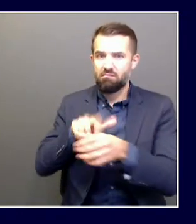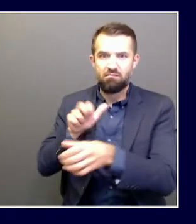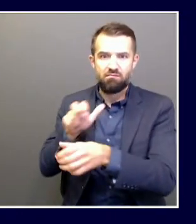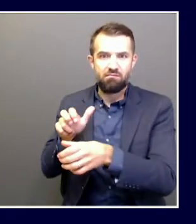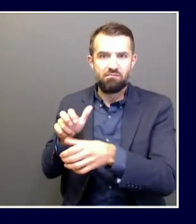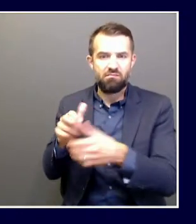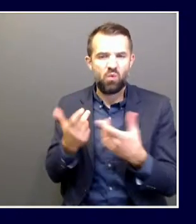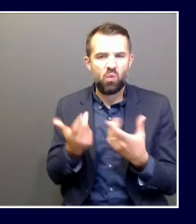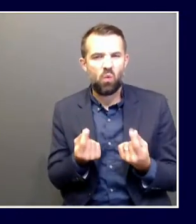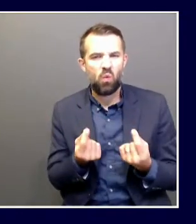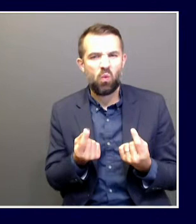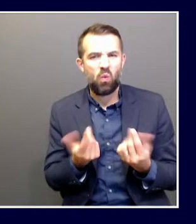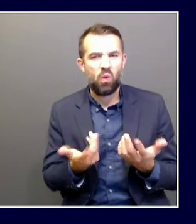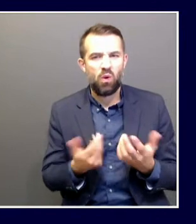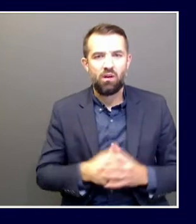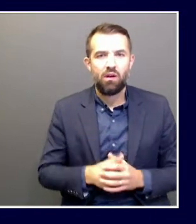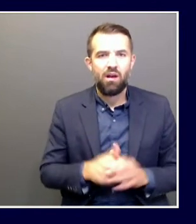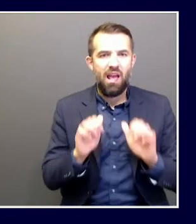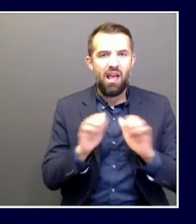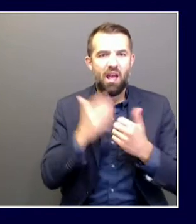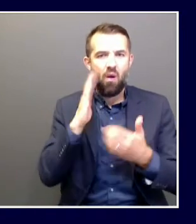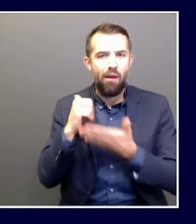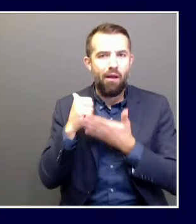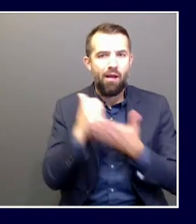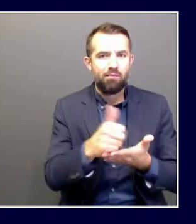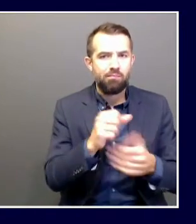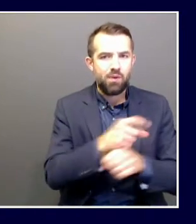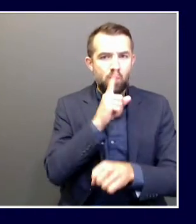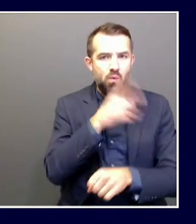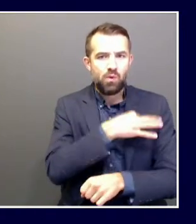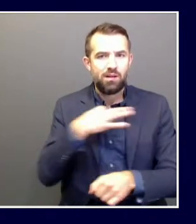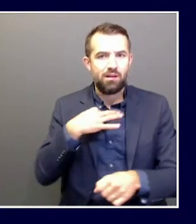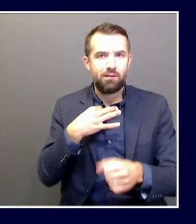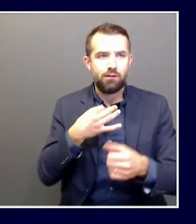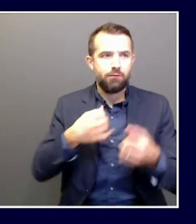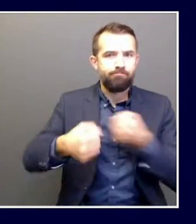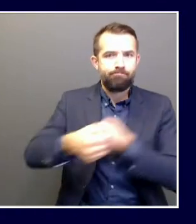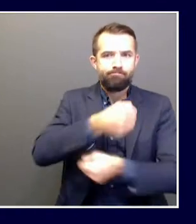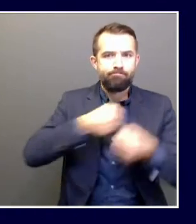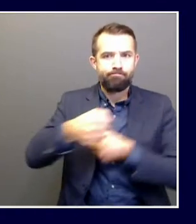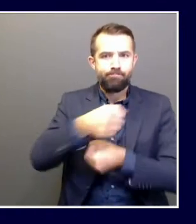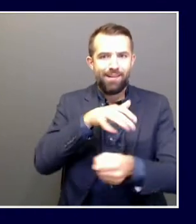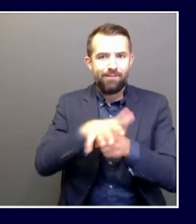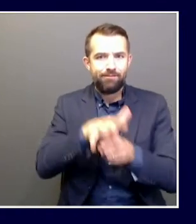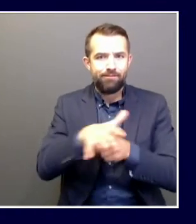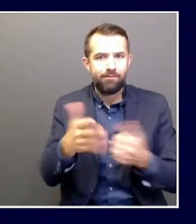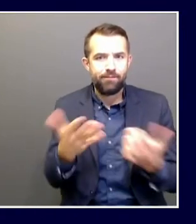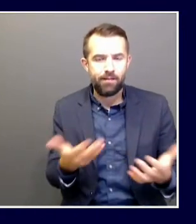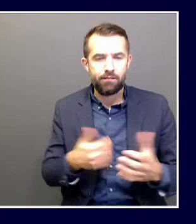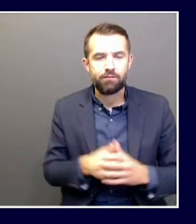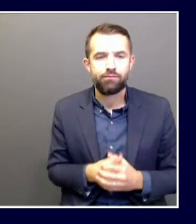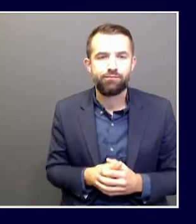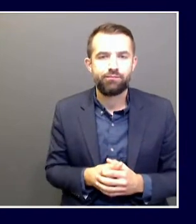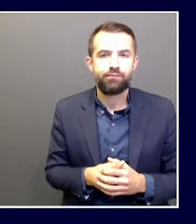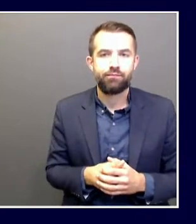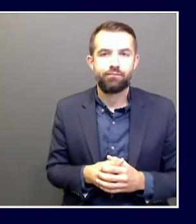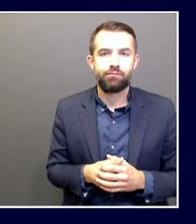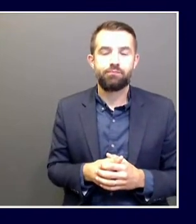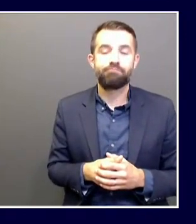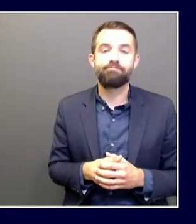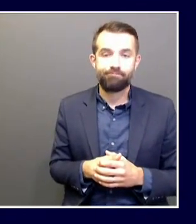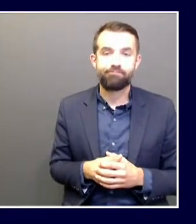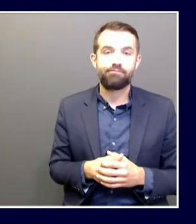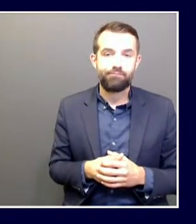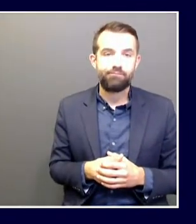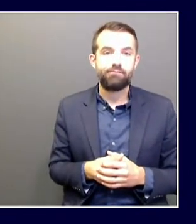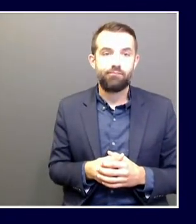keep running around the clock? So I'll just begin with the fact that we know that because of the